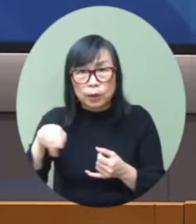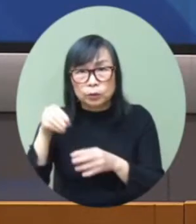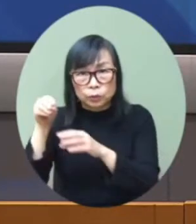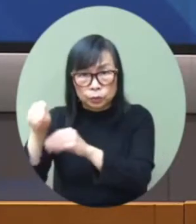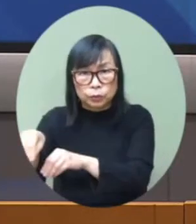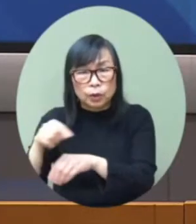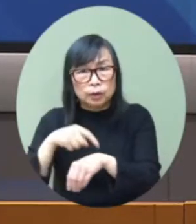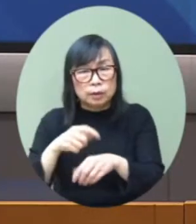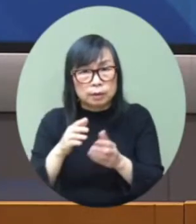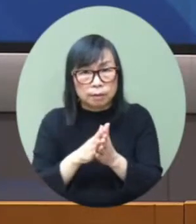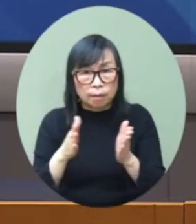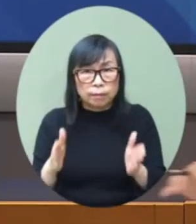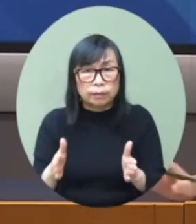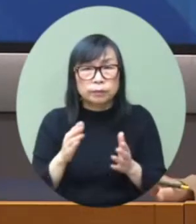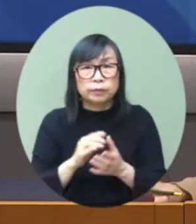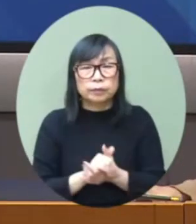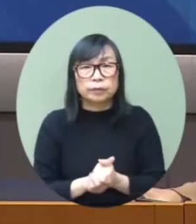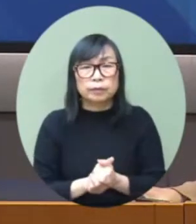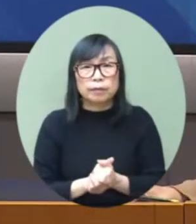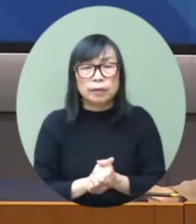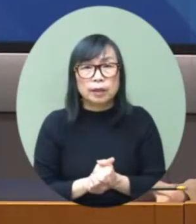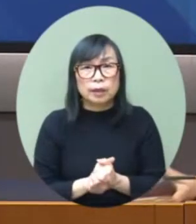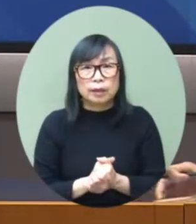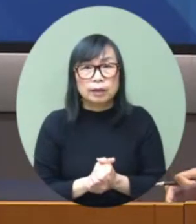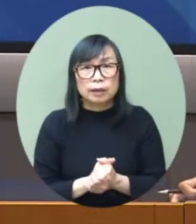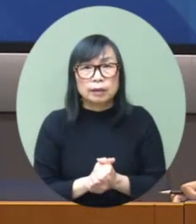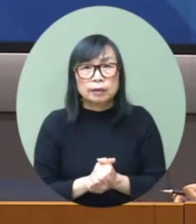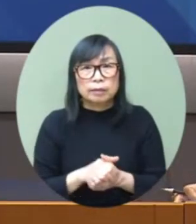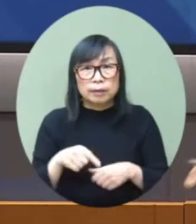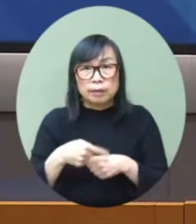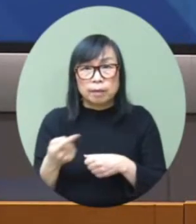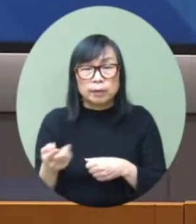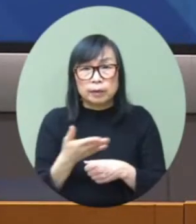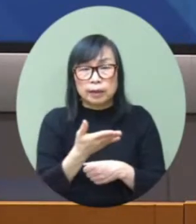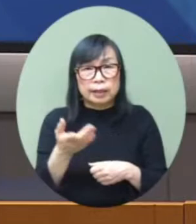sessions so that they don't have to rush to get one later.